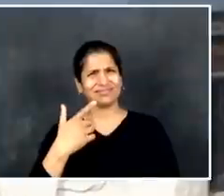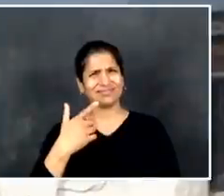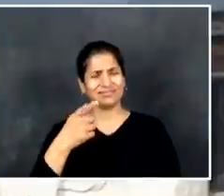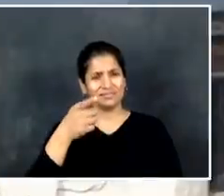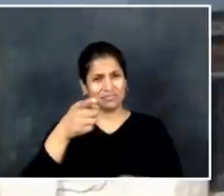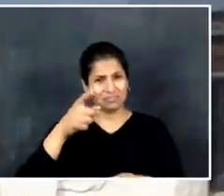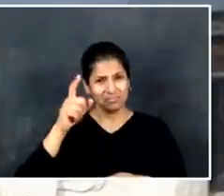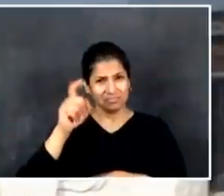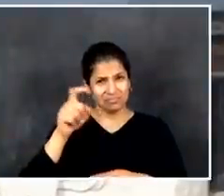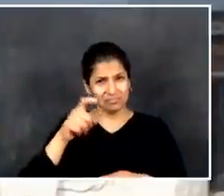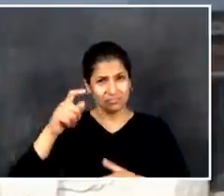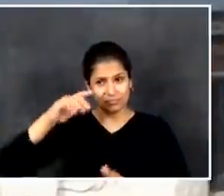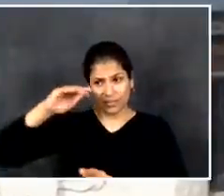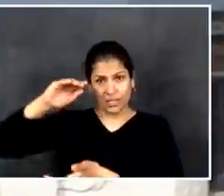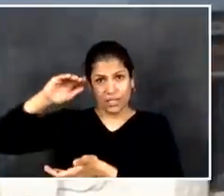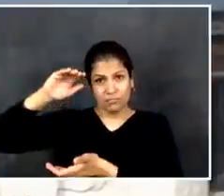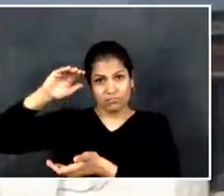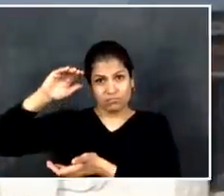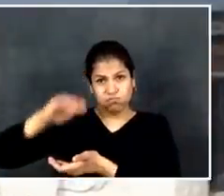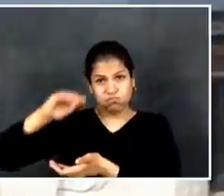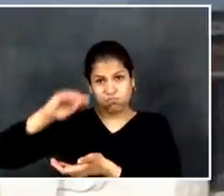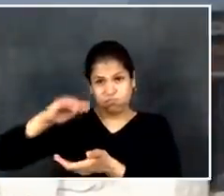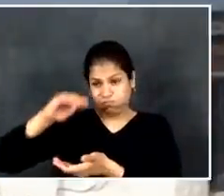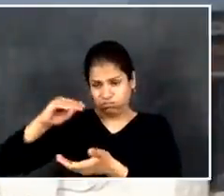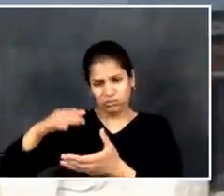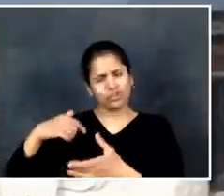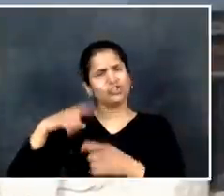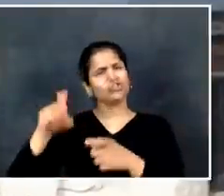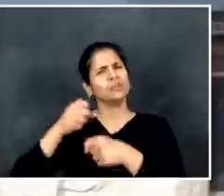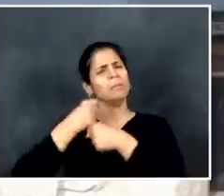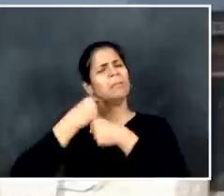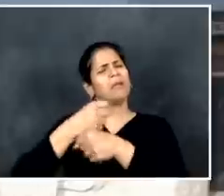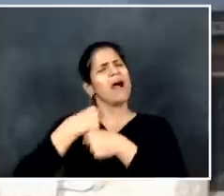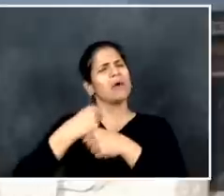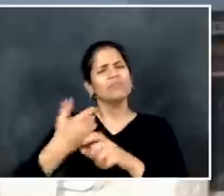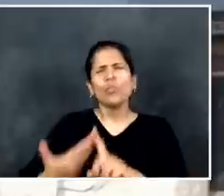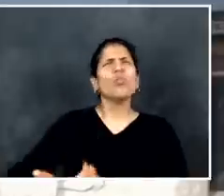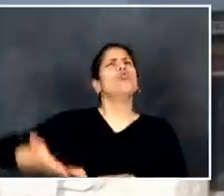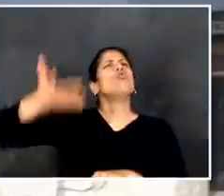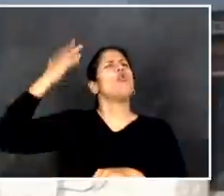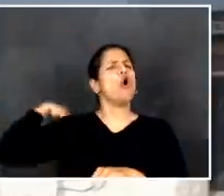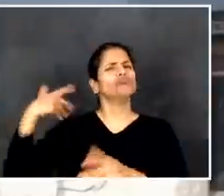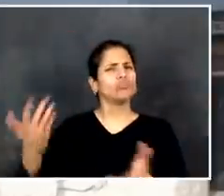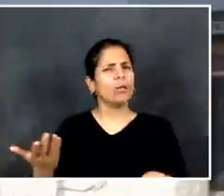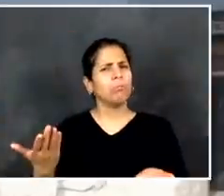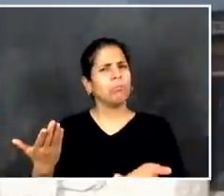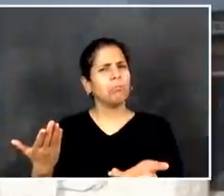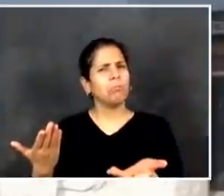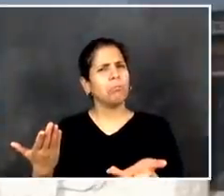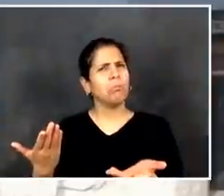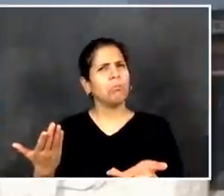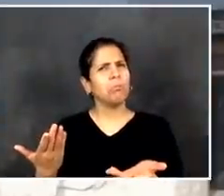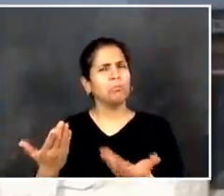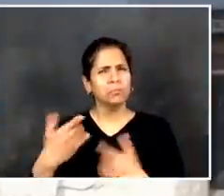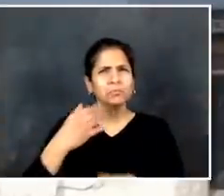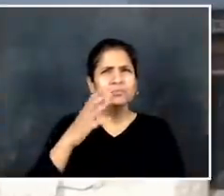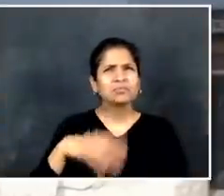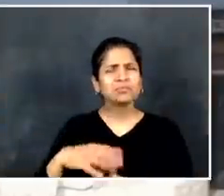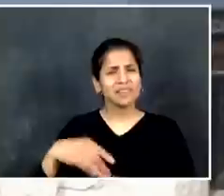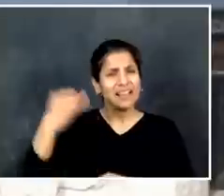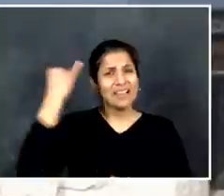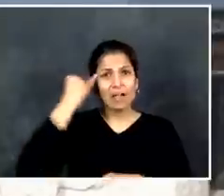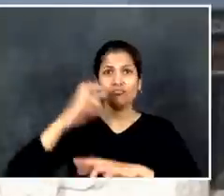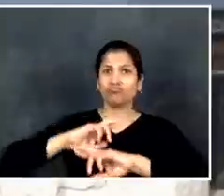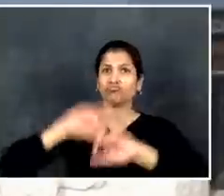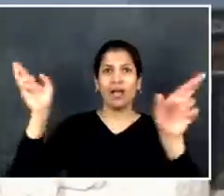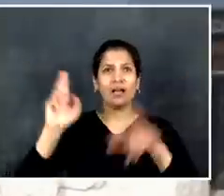of the machines. And I'm wondering if they were available on April 6th, why didn't we hear of it then? And then